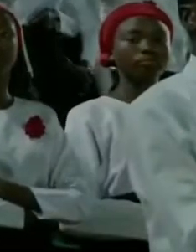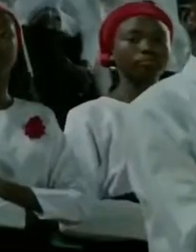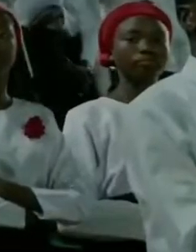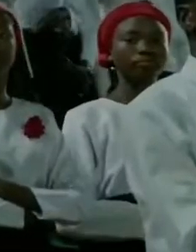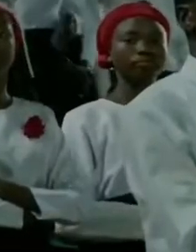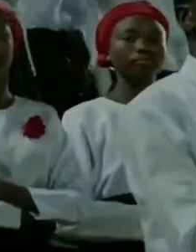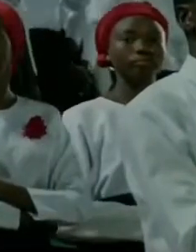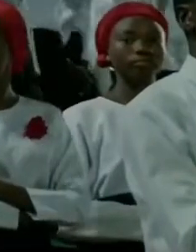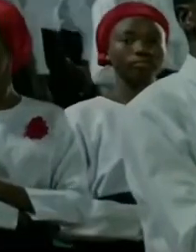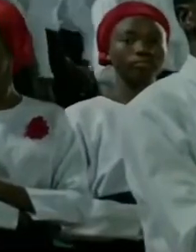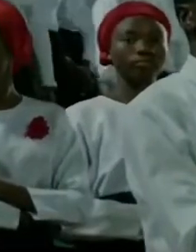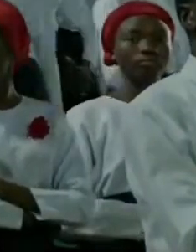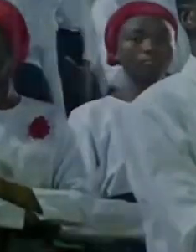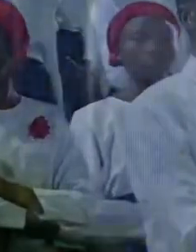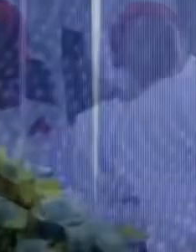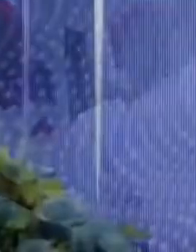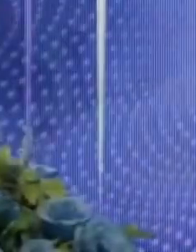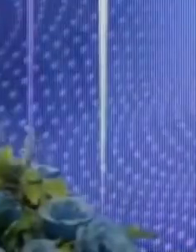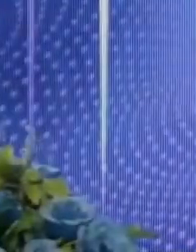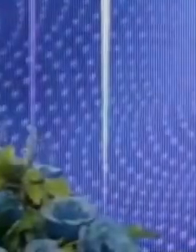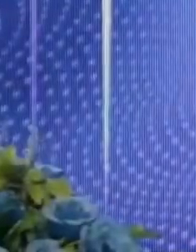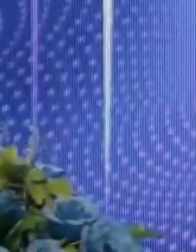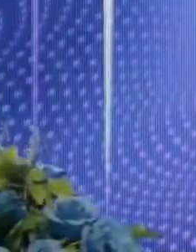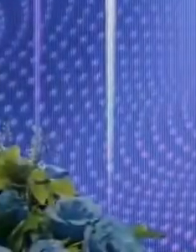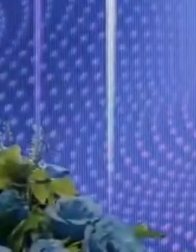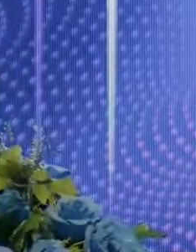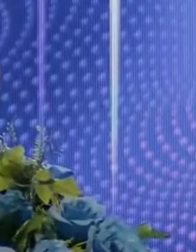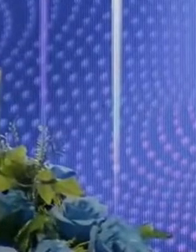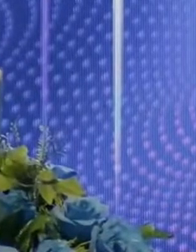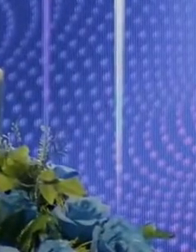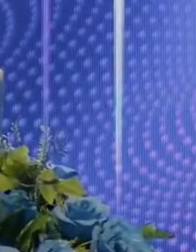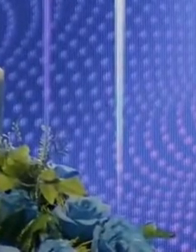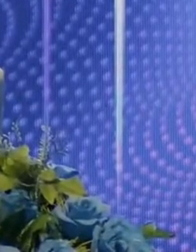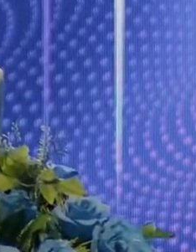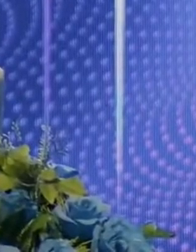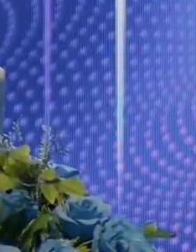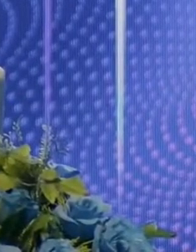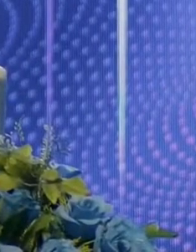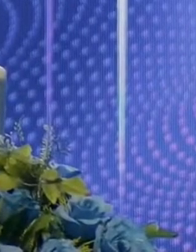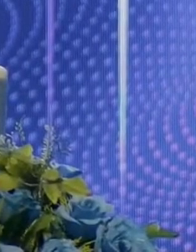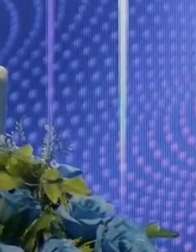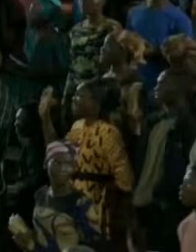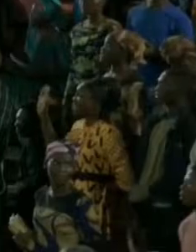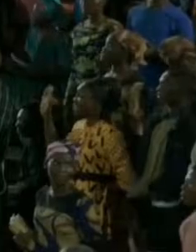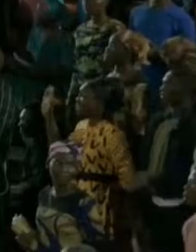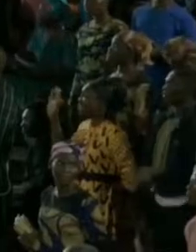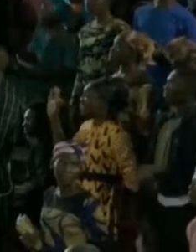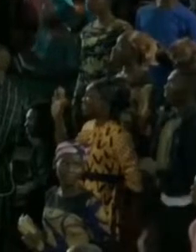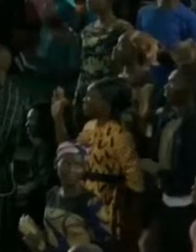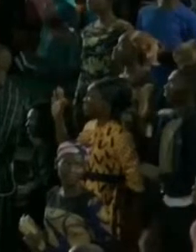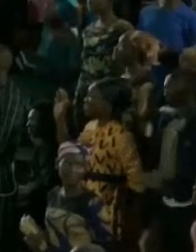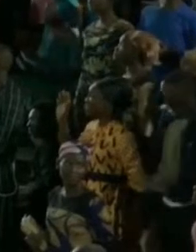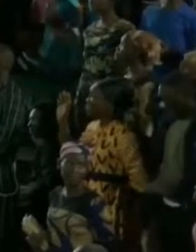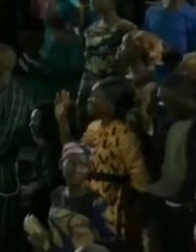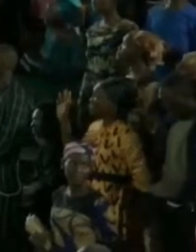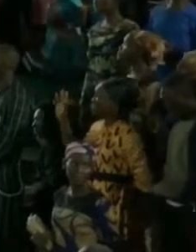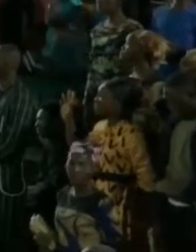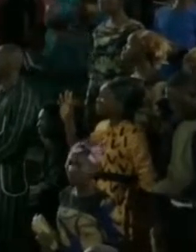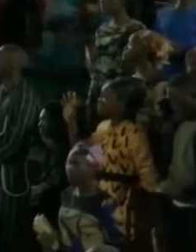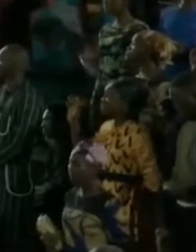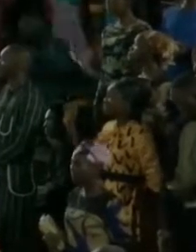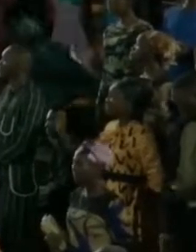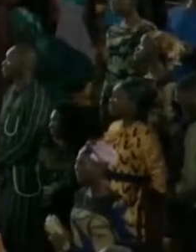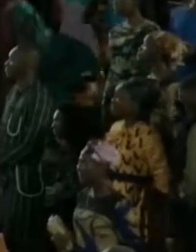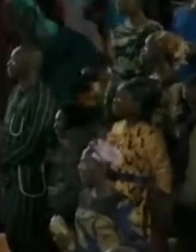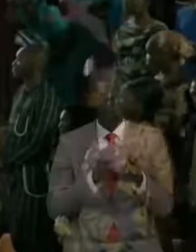our Bible study tonight in Jesus' name. And I pray that the study of the